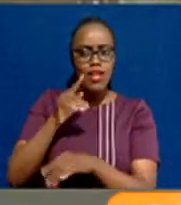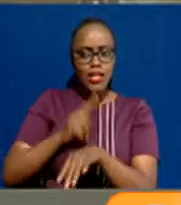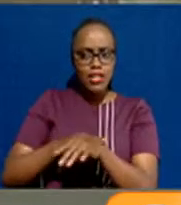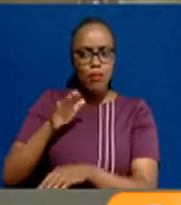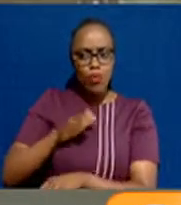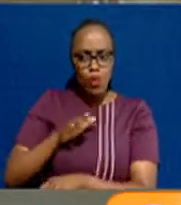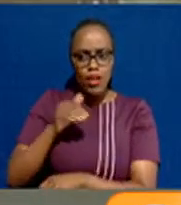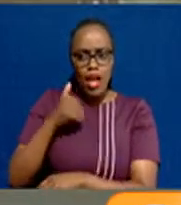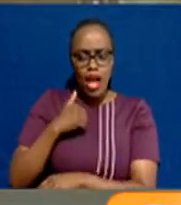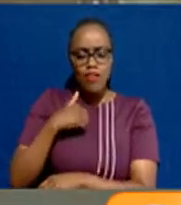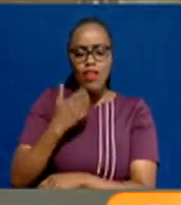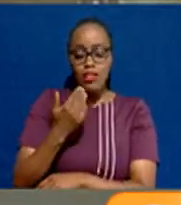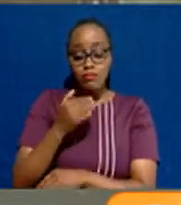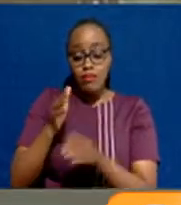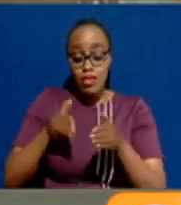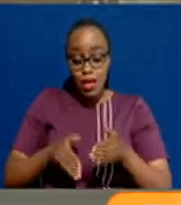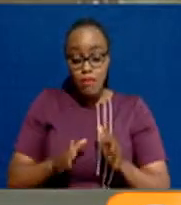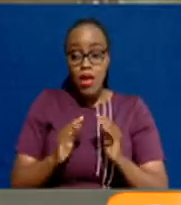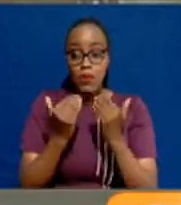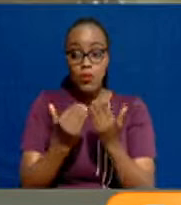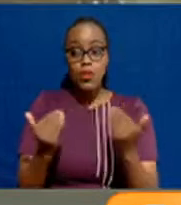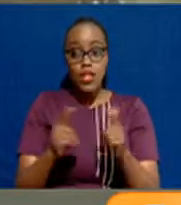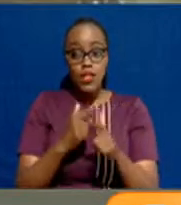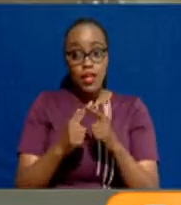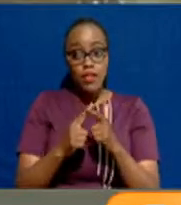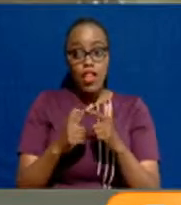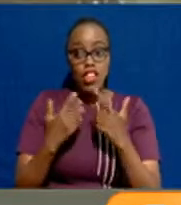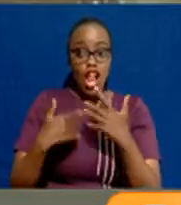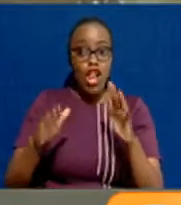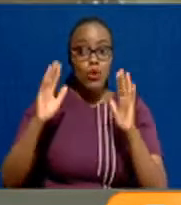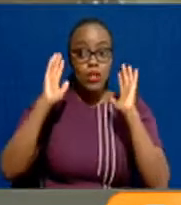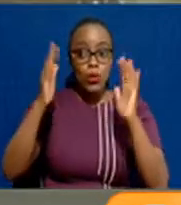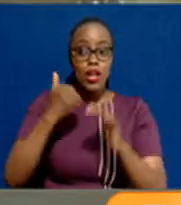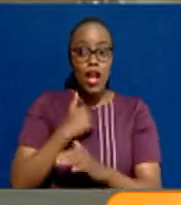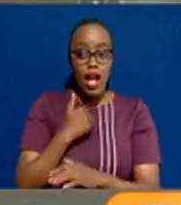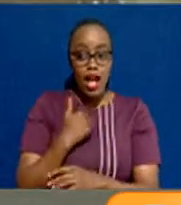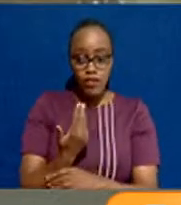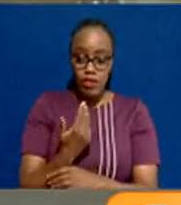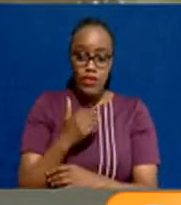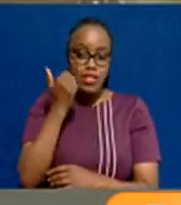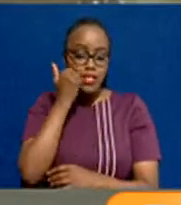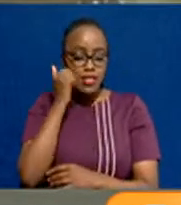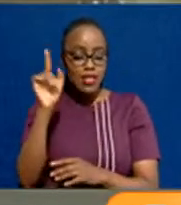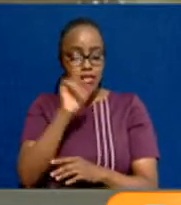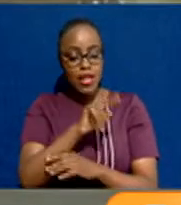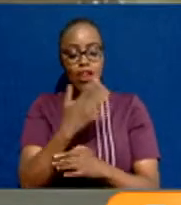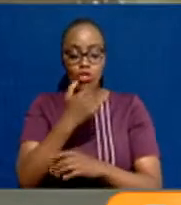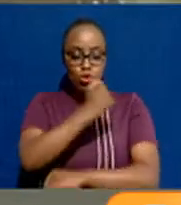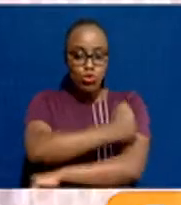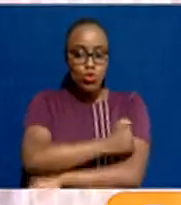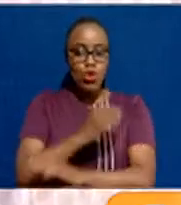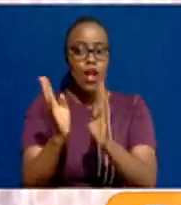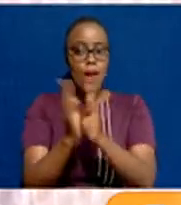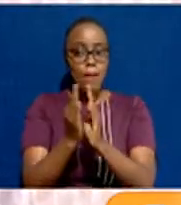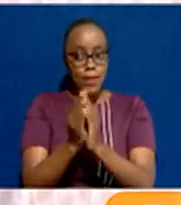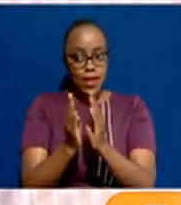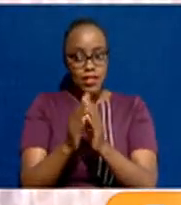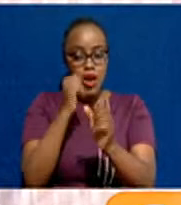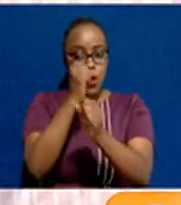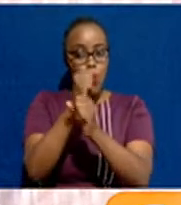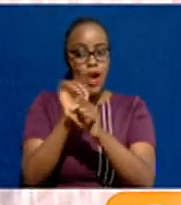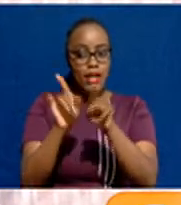reach their childbearing years, they tend to lose out sick days for their kids, school meetings, they can't go on their work